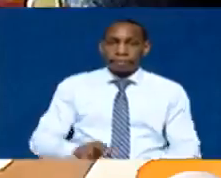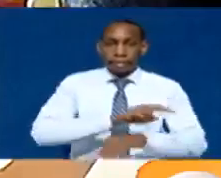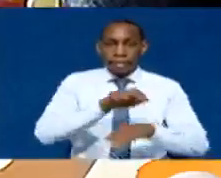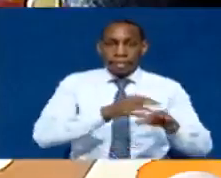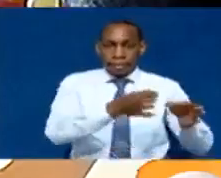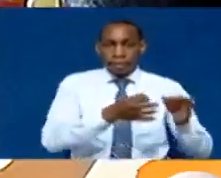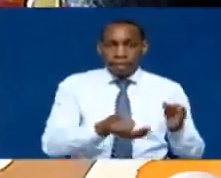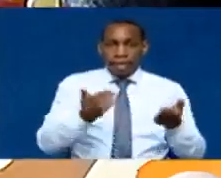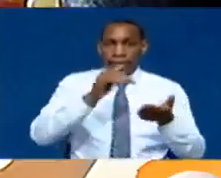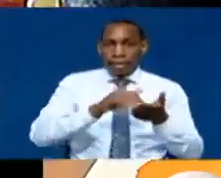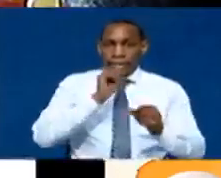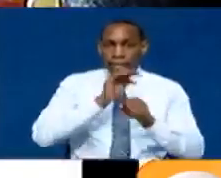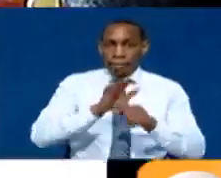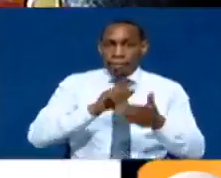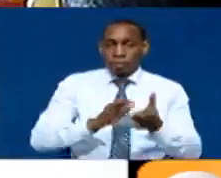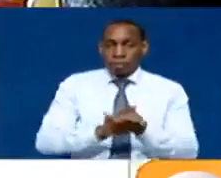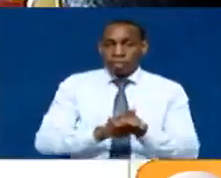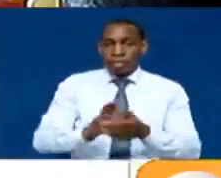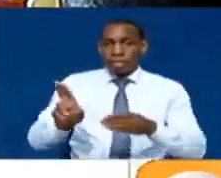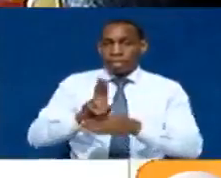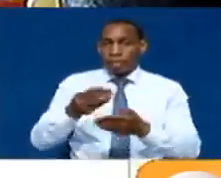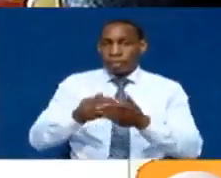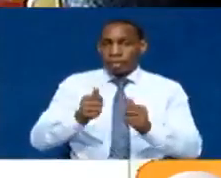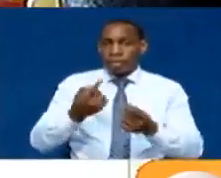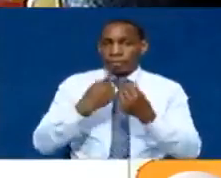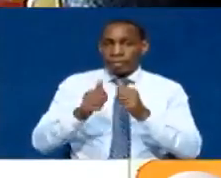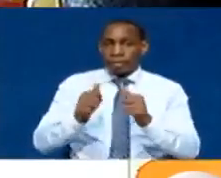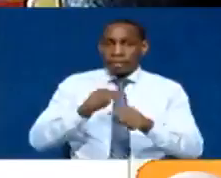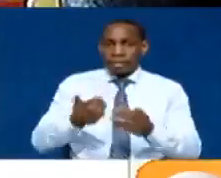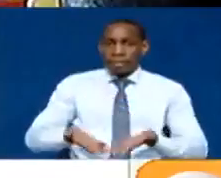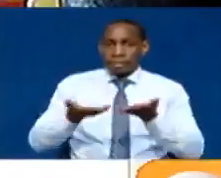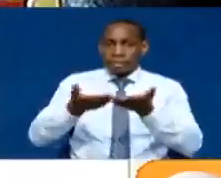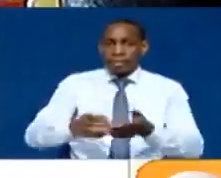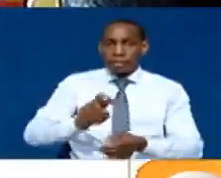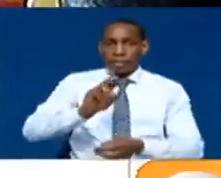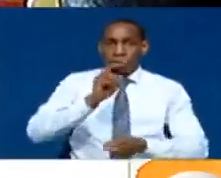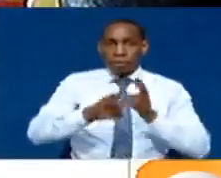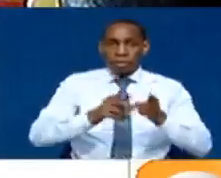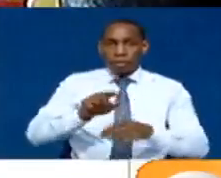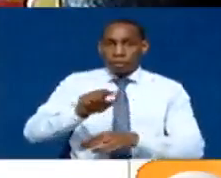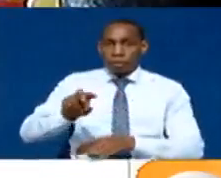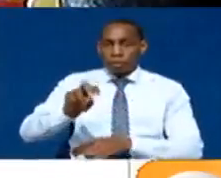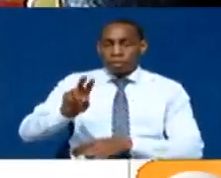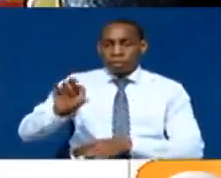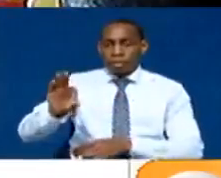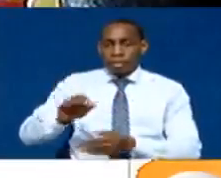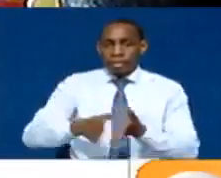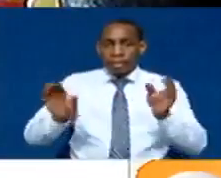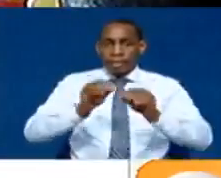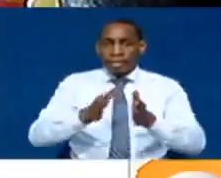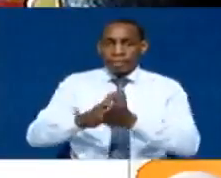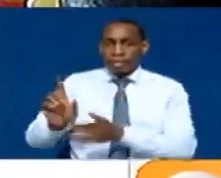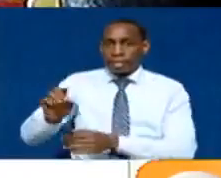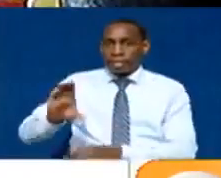The National Treasury is once more promising to live within its means. Speaking during the presentation of the 2022-2023 budget spending plans in